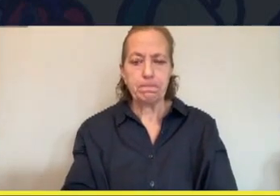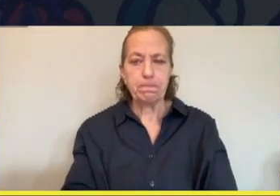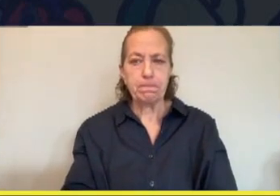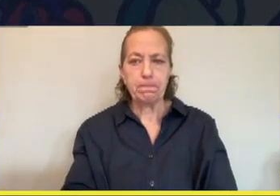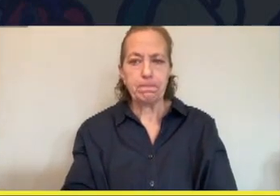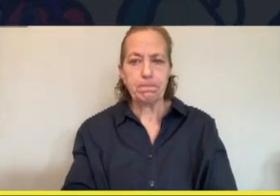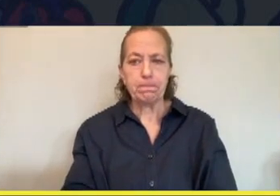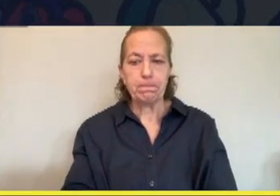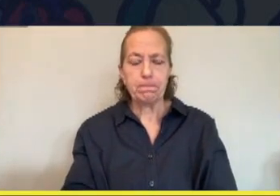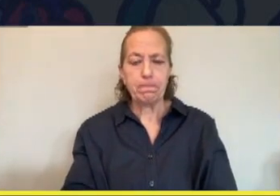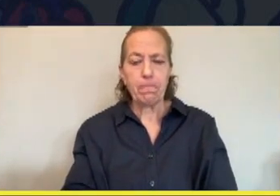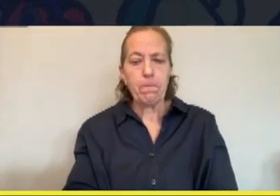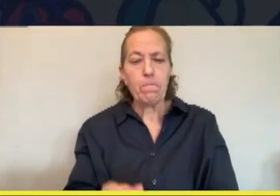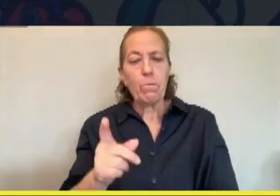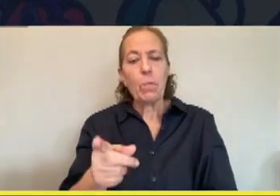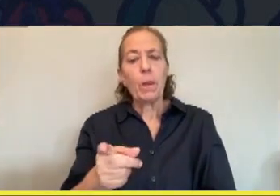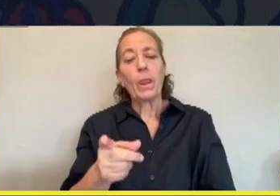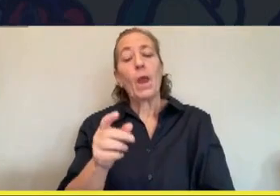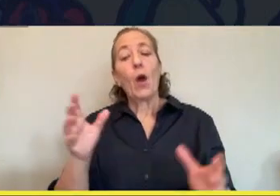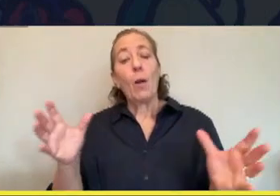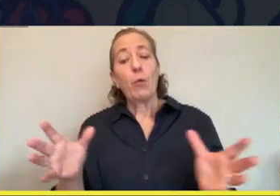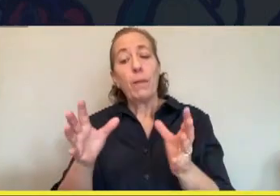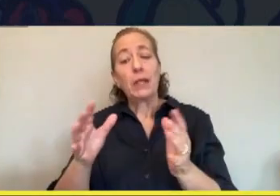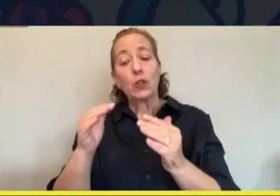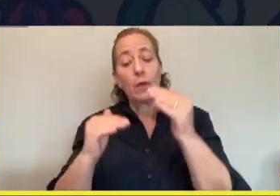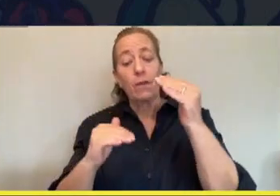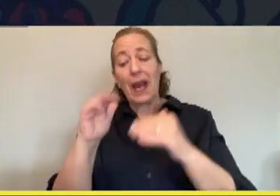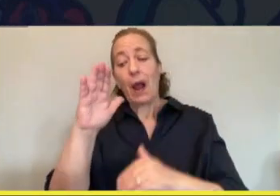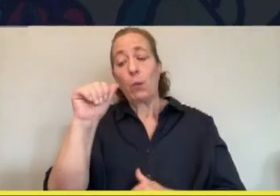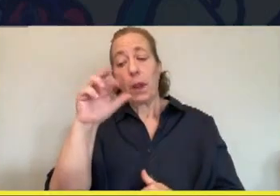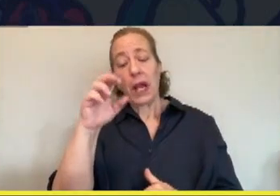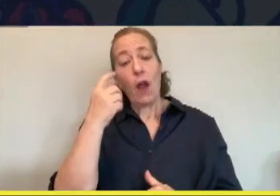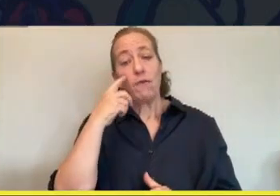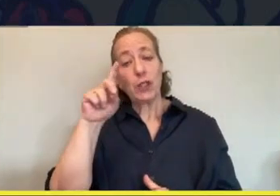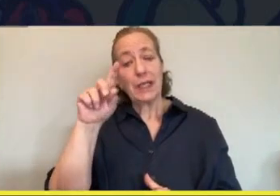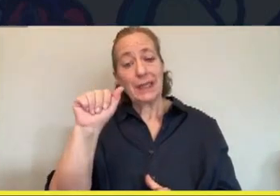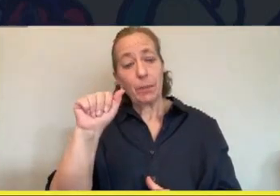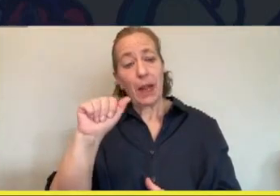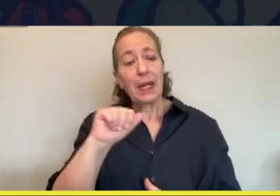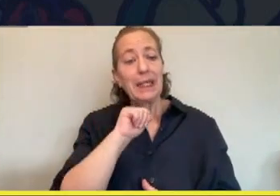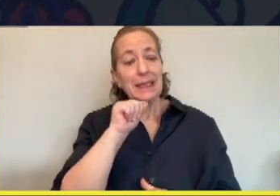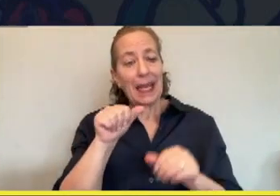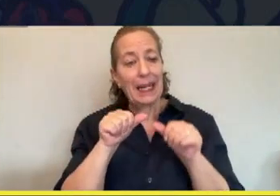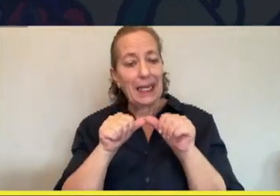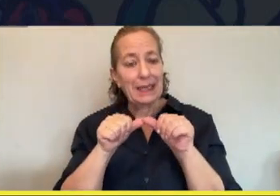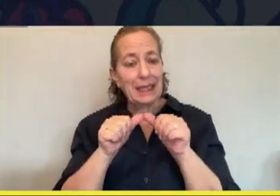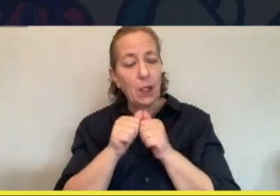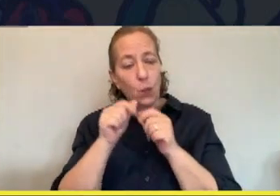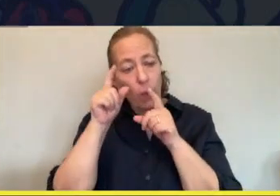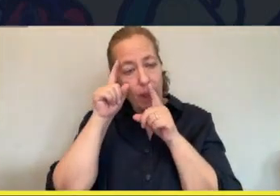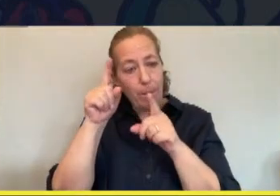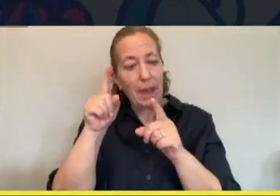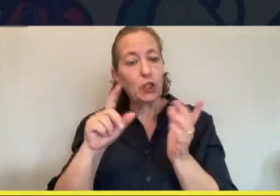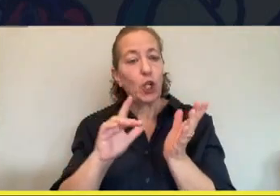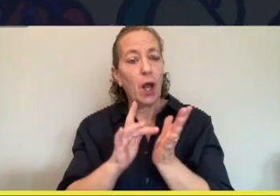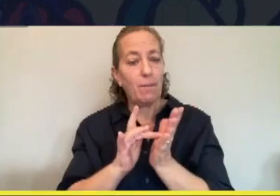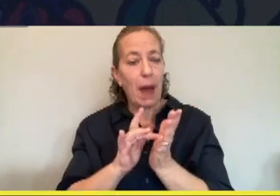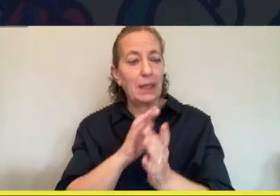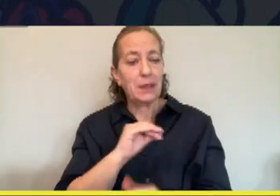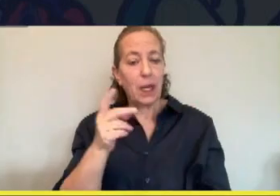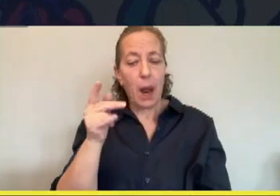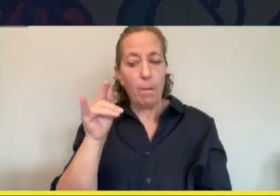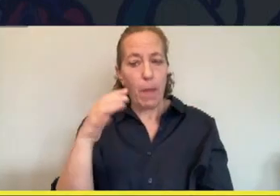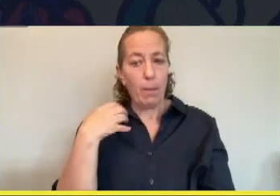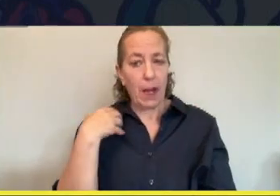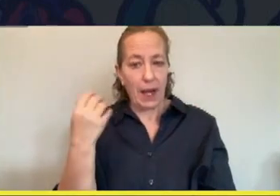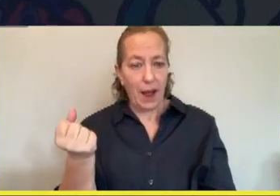paper. Perpetuation of inequitable care for people with disabilities is inconsistent with the mission of medicine and public health. And I'm going to pass